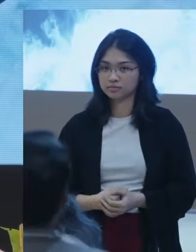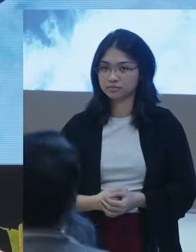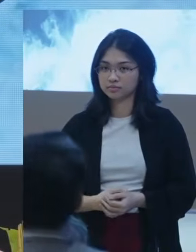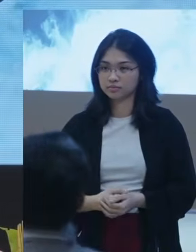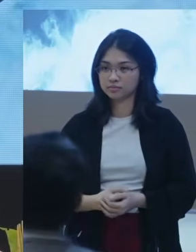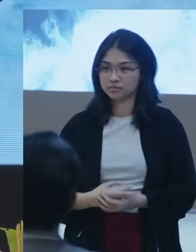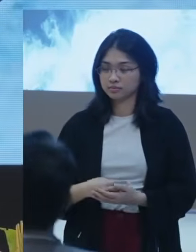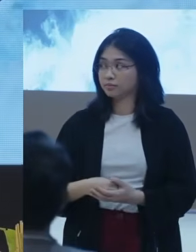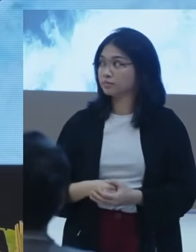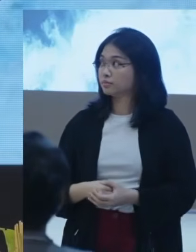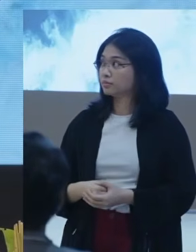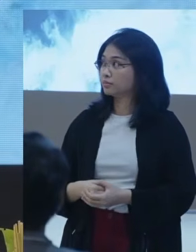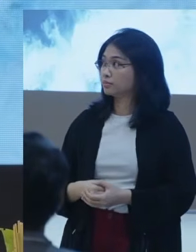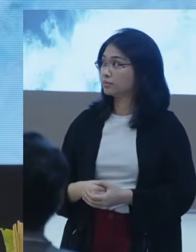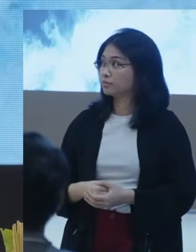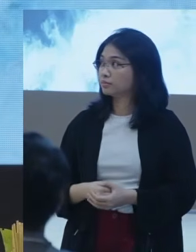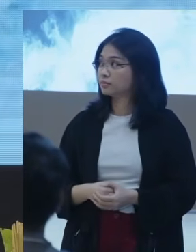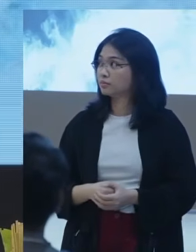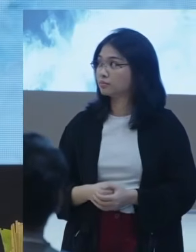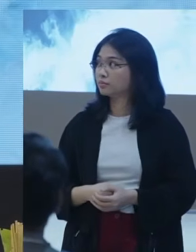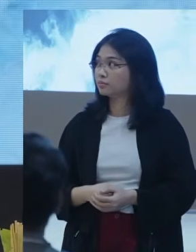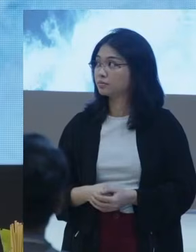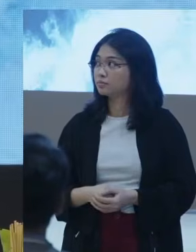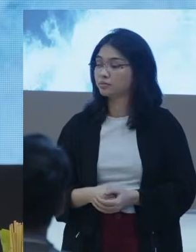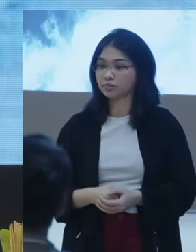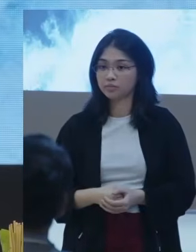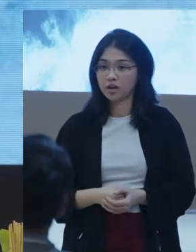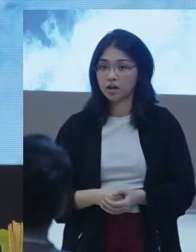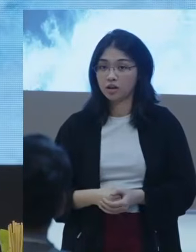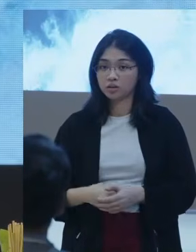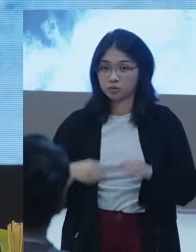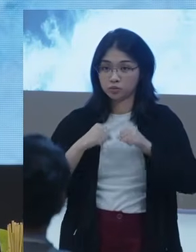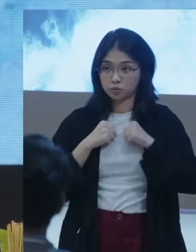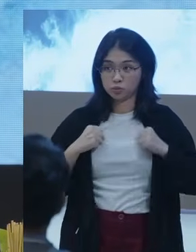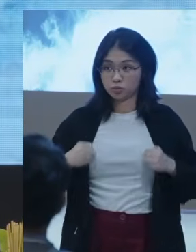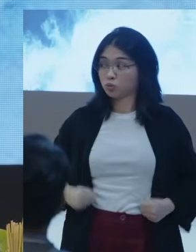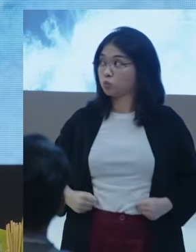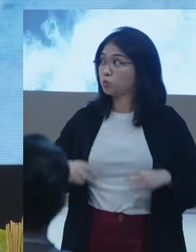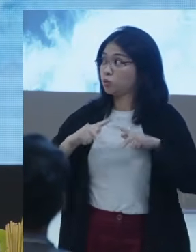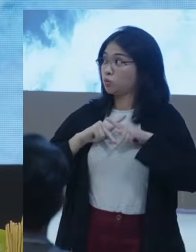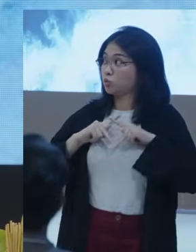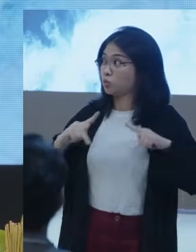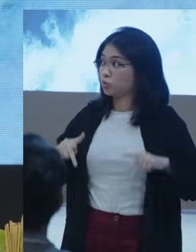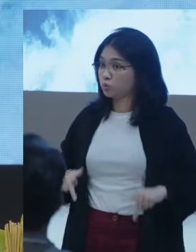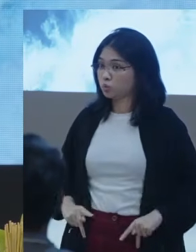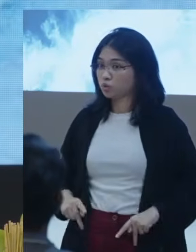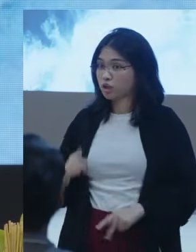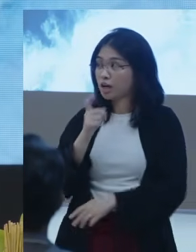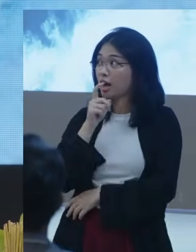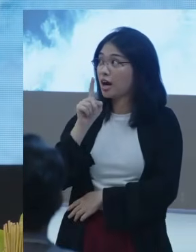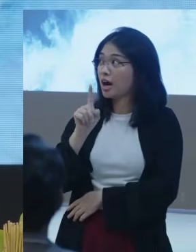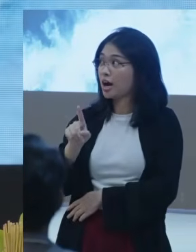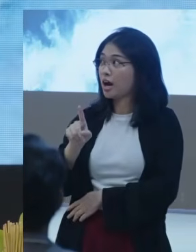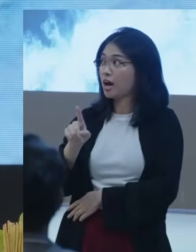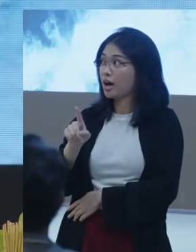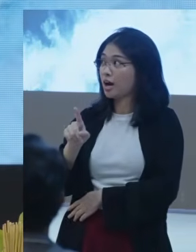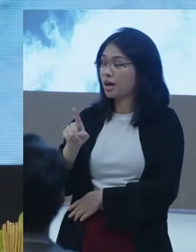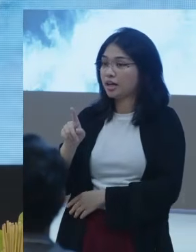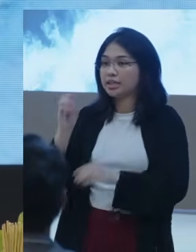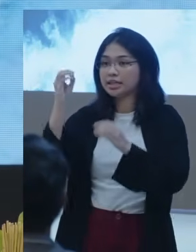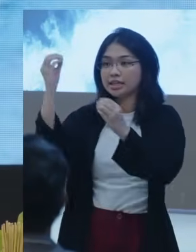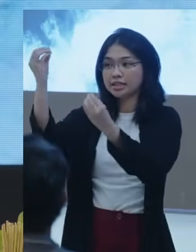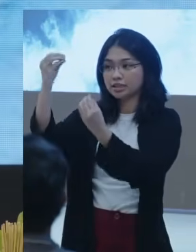Matthew 12, starting in verse 38. Then some of the scribes and Pharisees answered him,